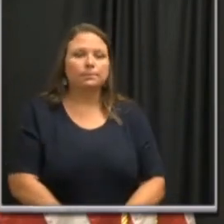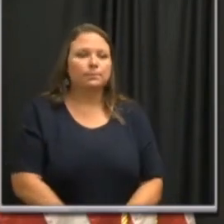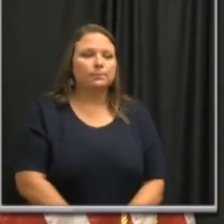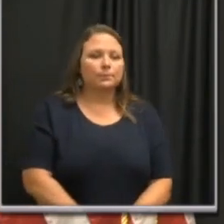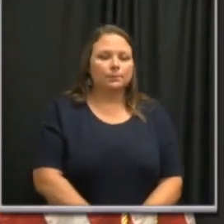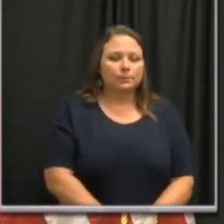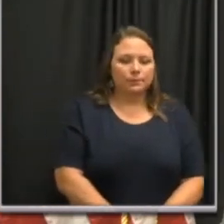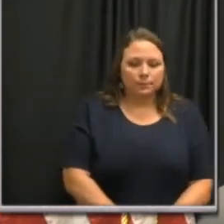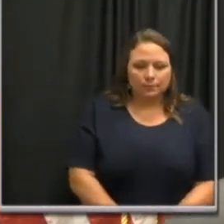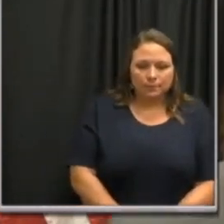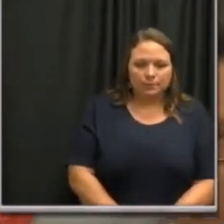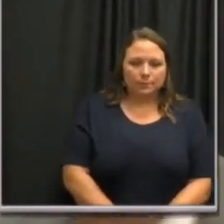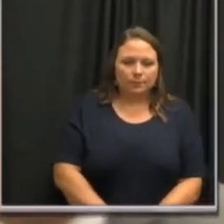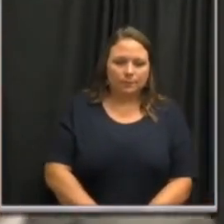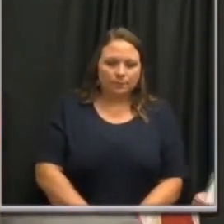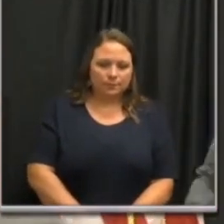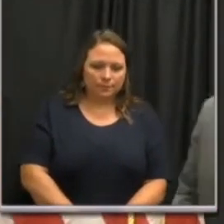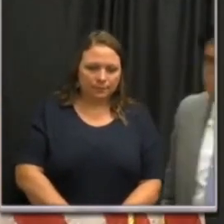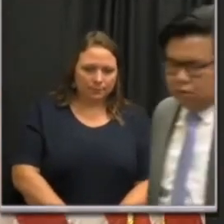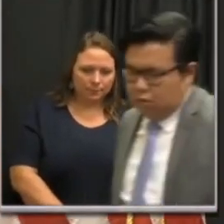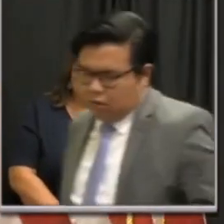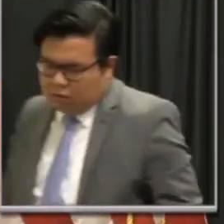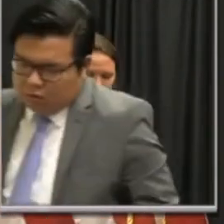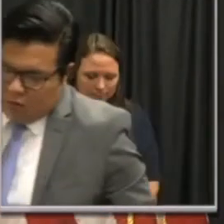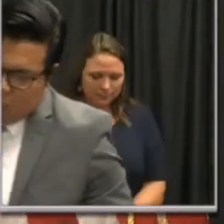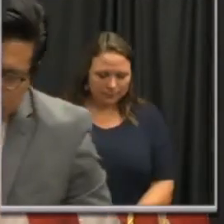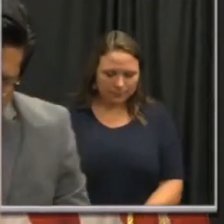Thank you, Harriet. Mayor Cooper.